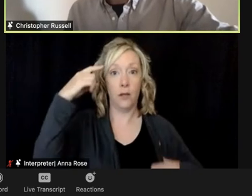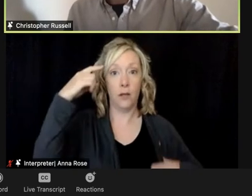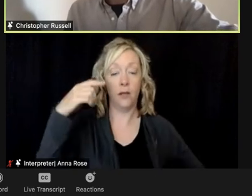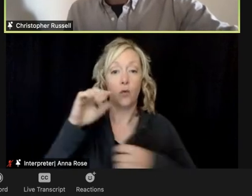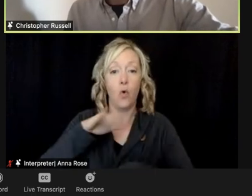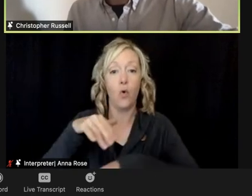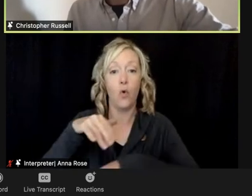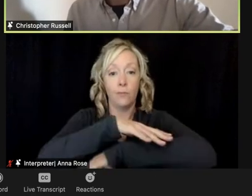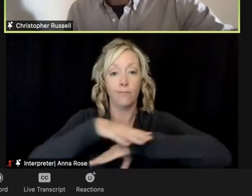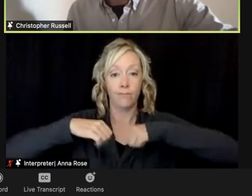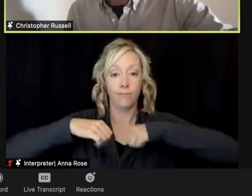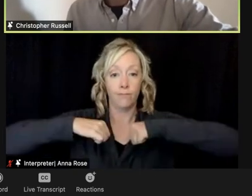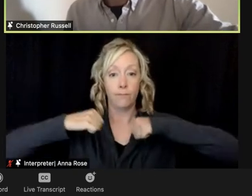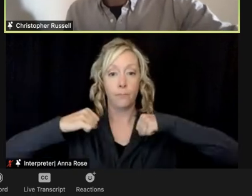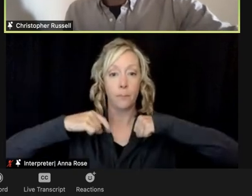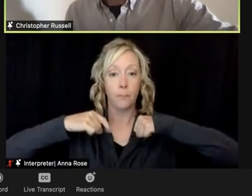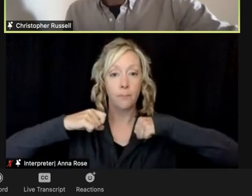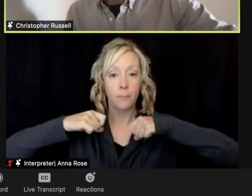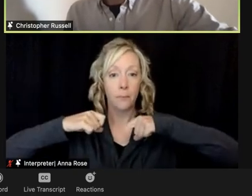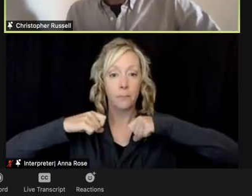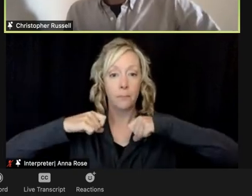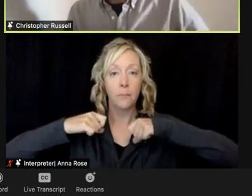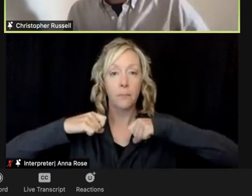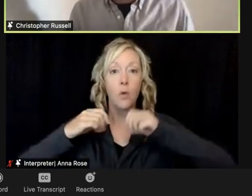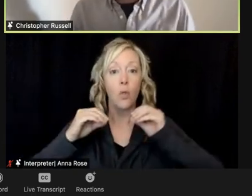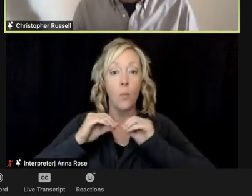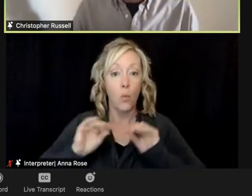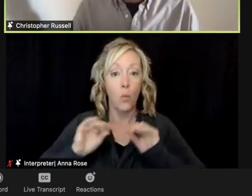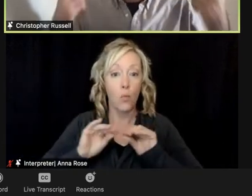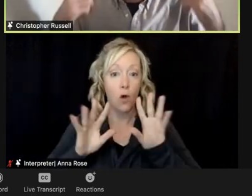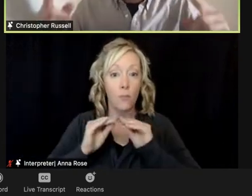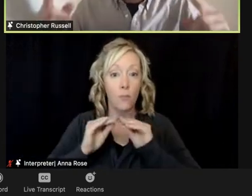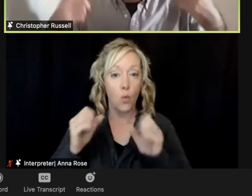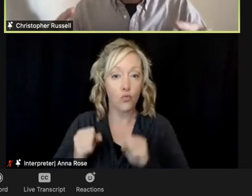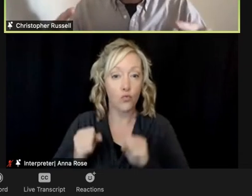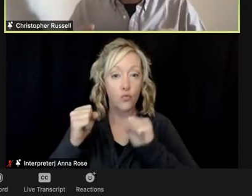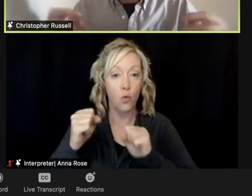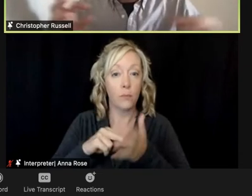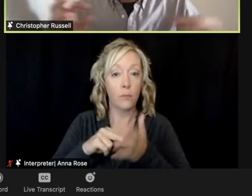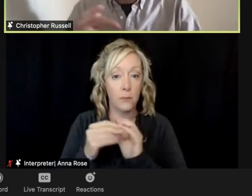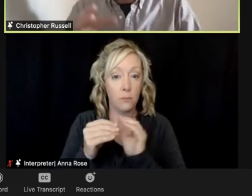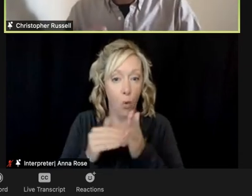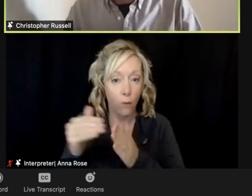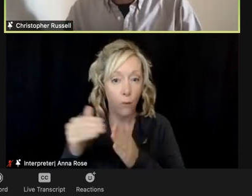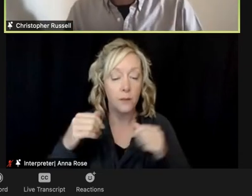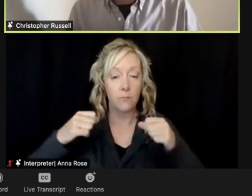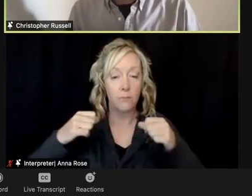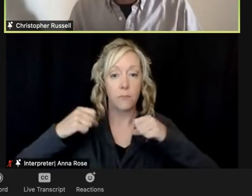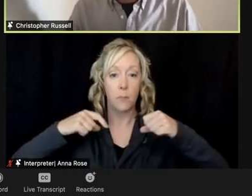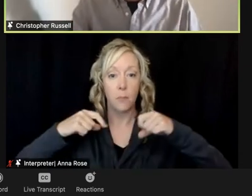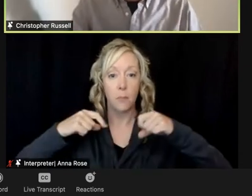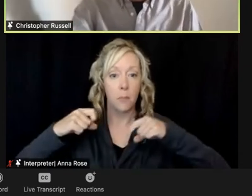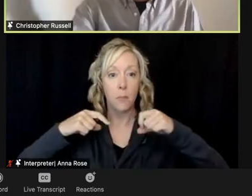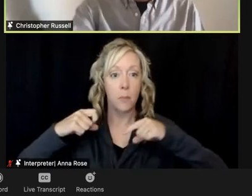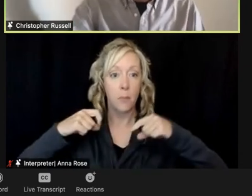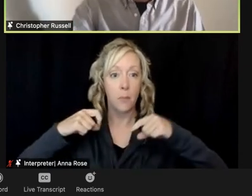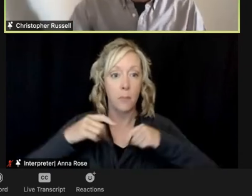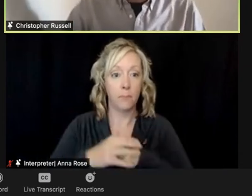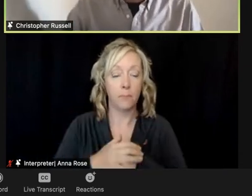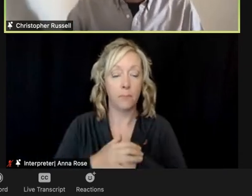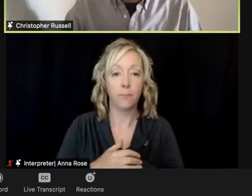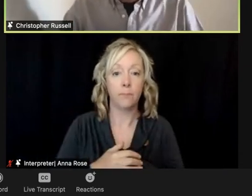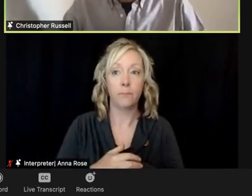the ones that are brighter and stronger. The more that those signals and messages go through the brain at those connection points, at the synapse